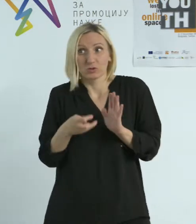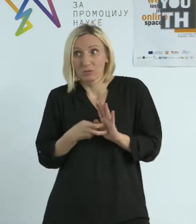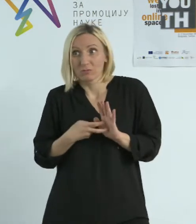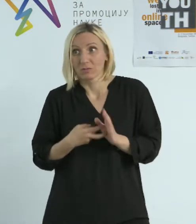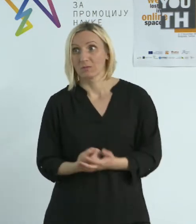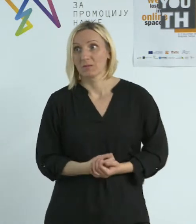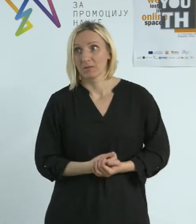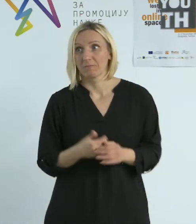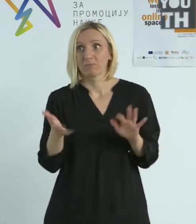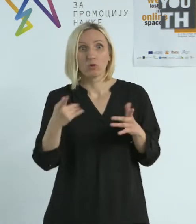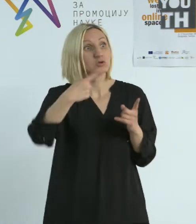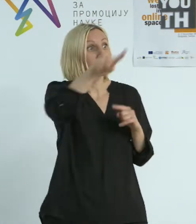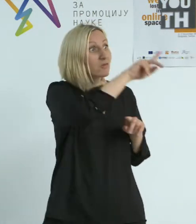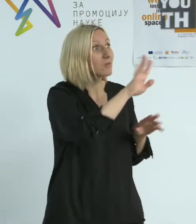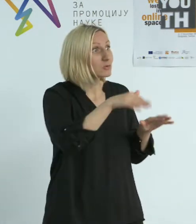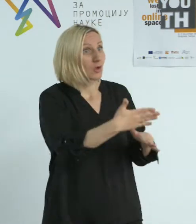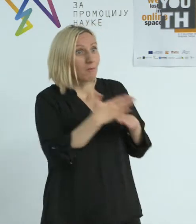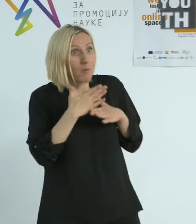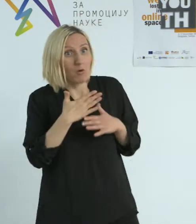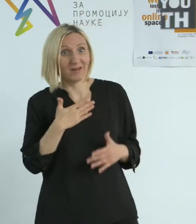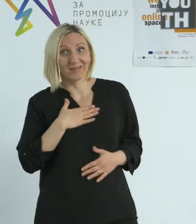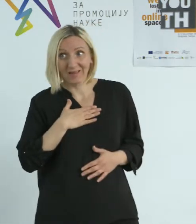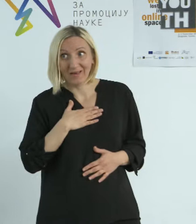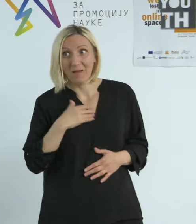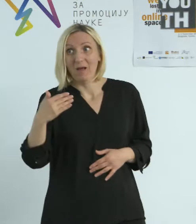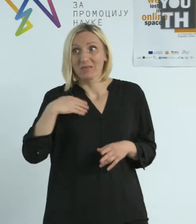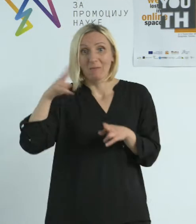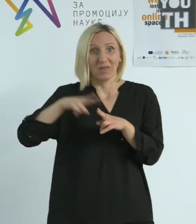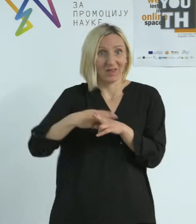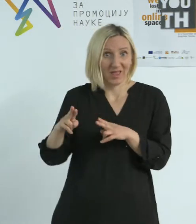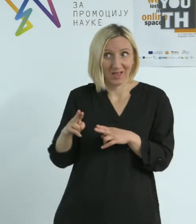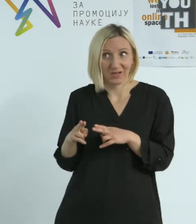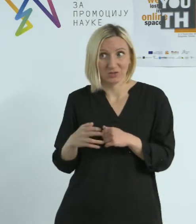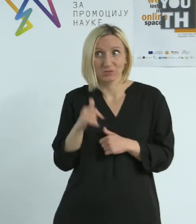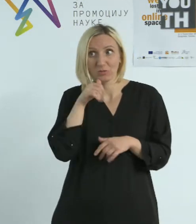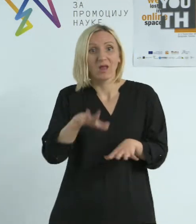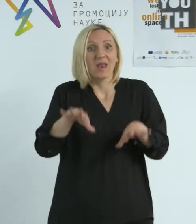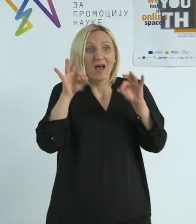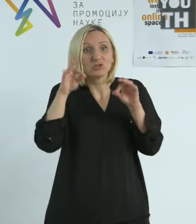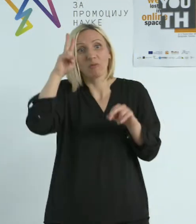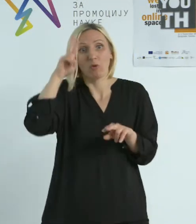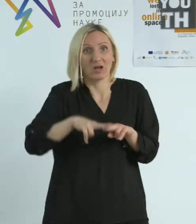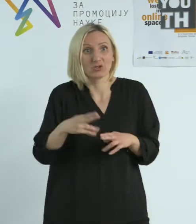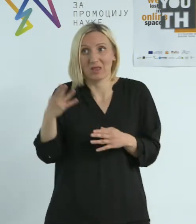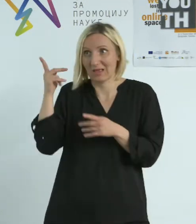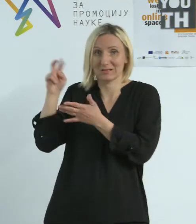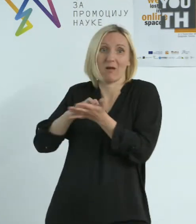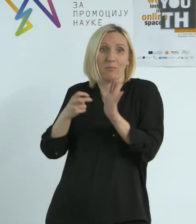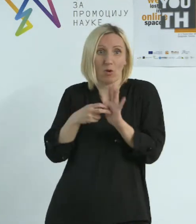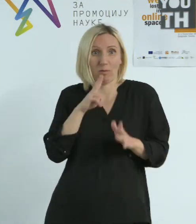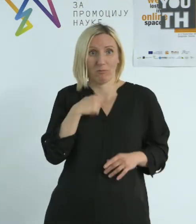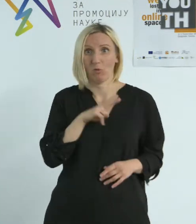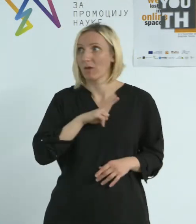questions that maybe you can help us to solve or to find some solutions for the problems we